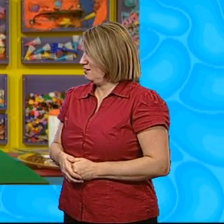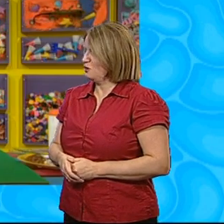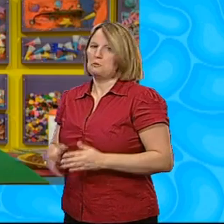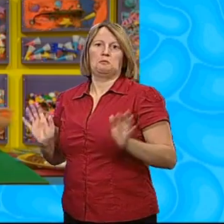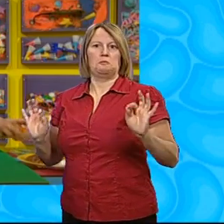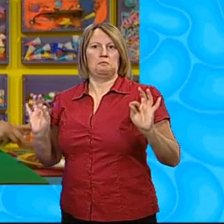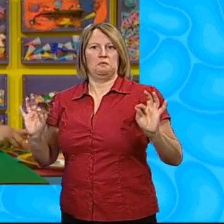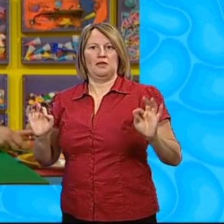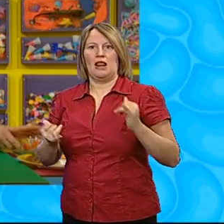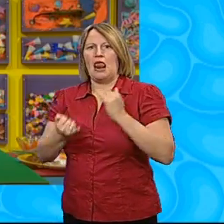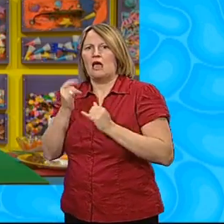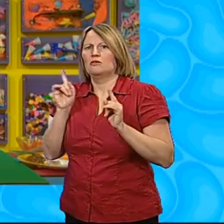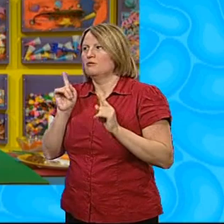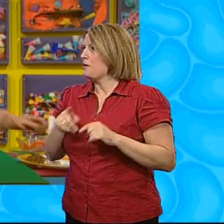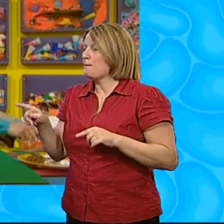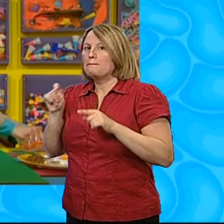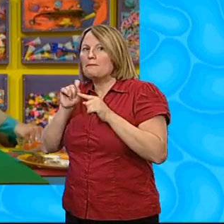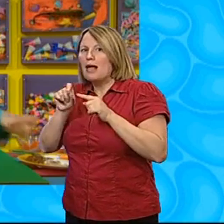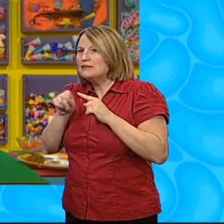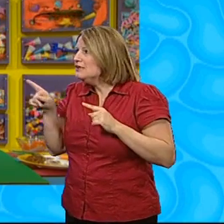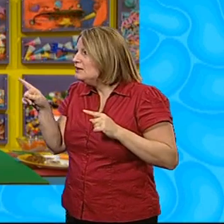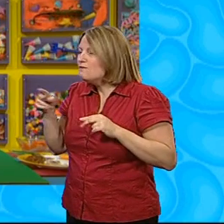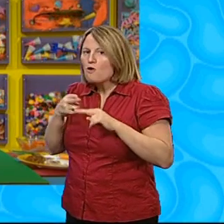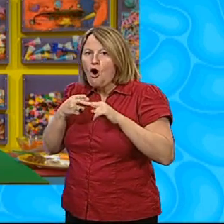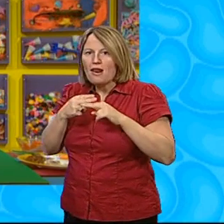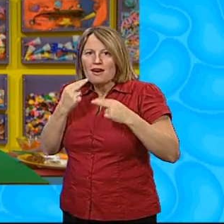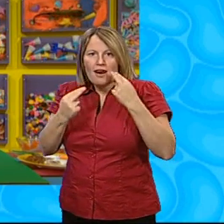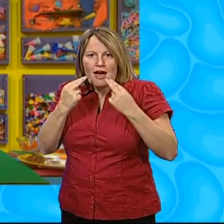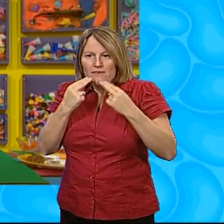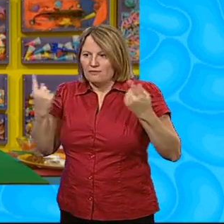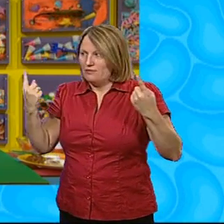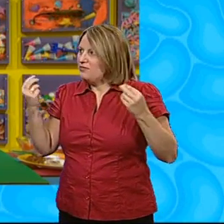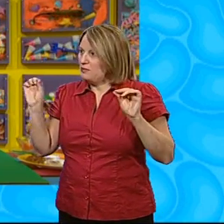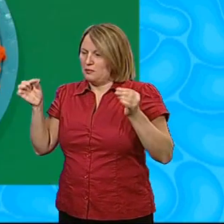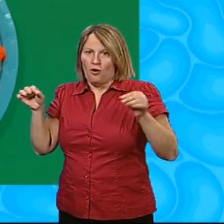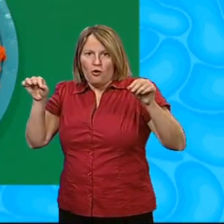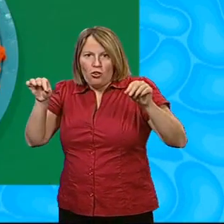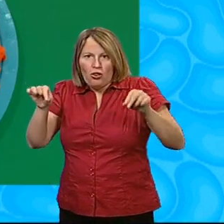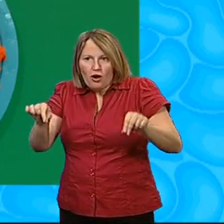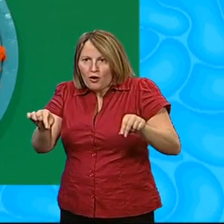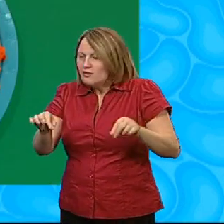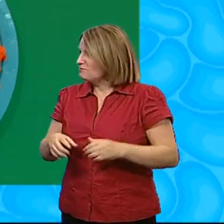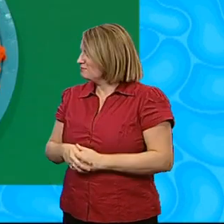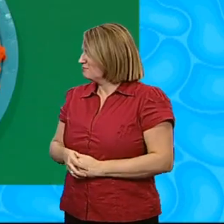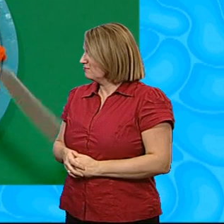There. Now for a finishing touch, a plastic fork and a plastic knife.